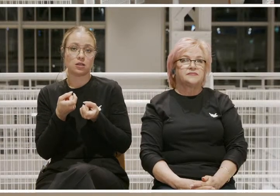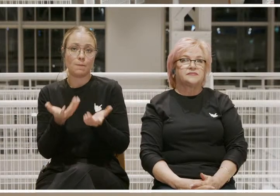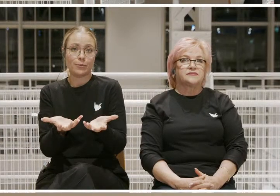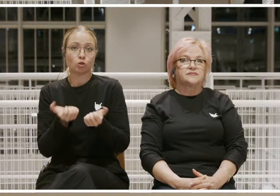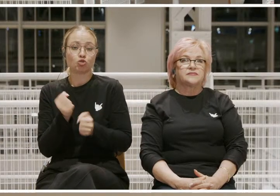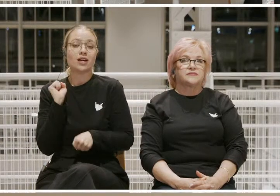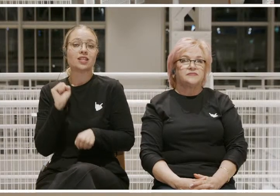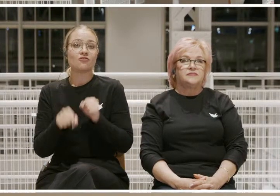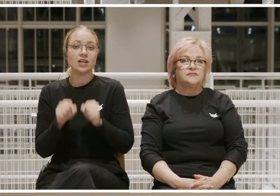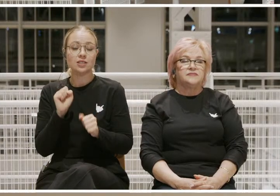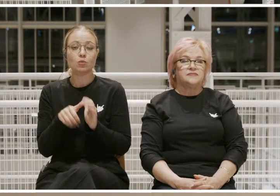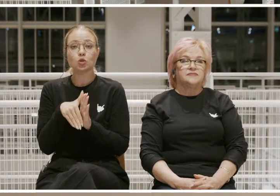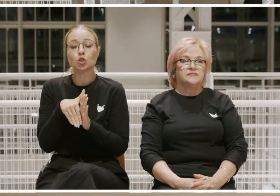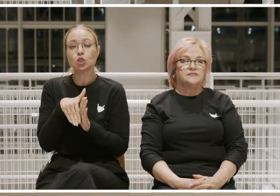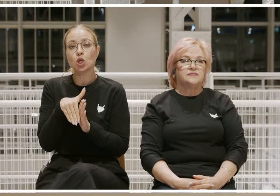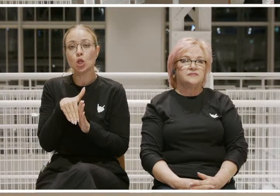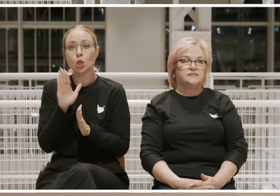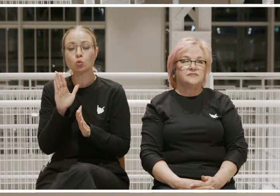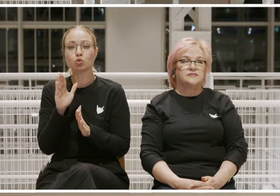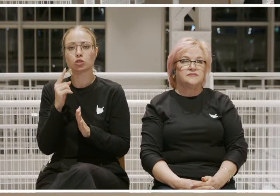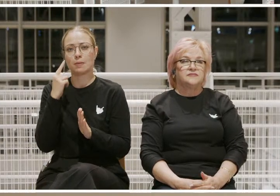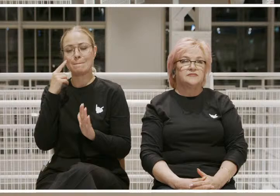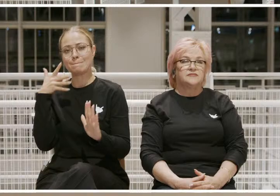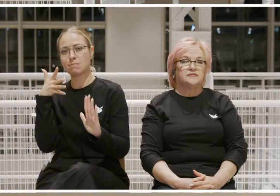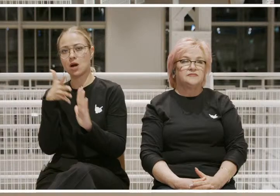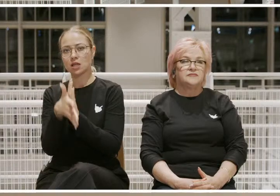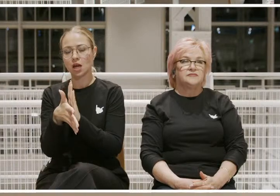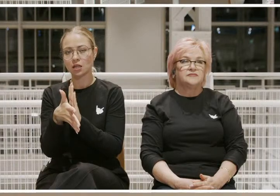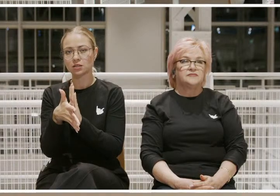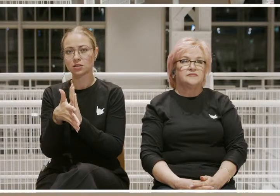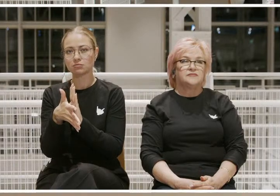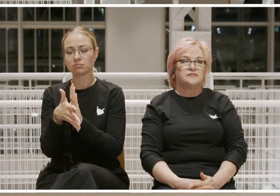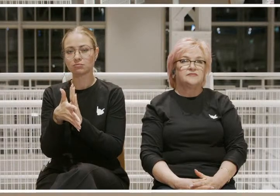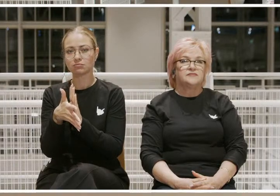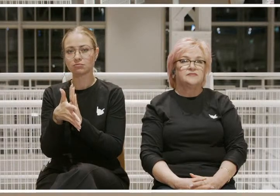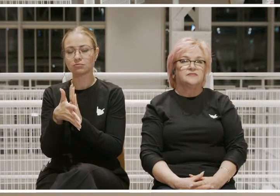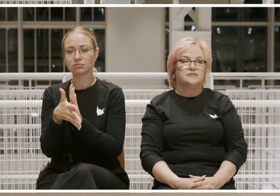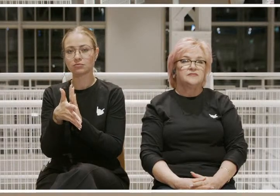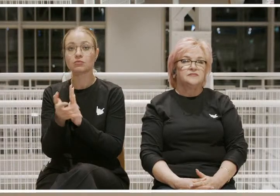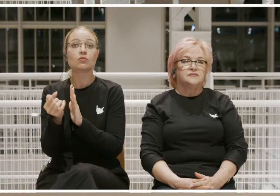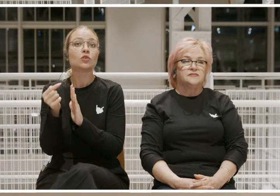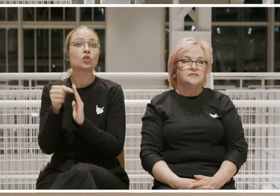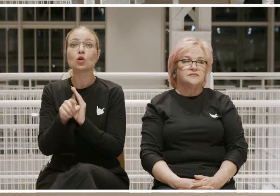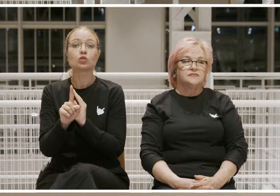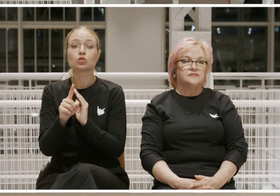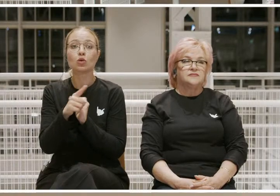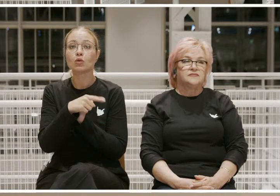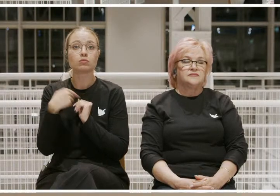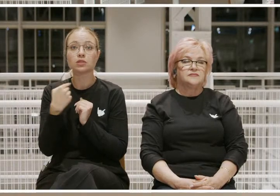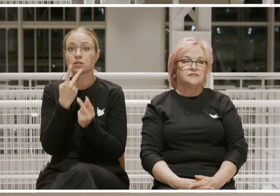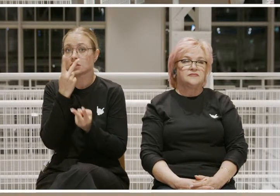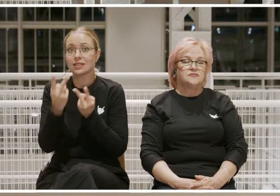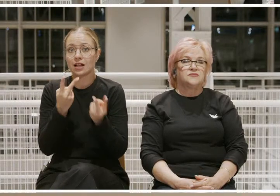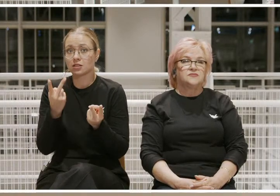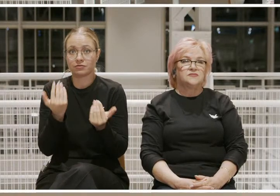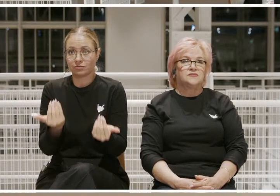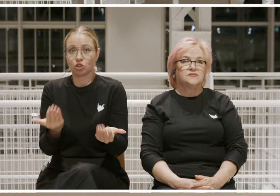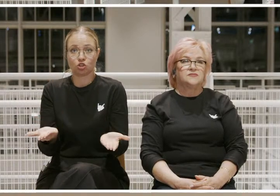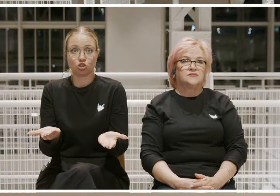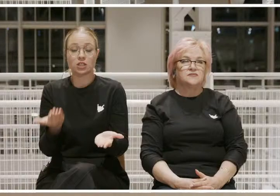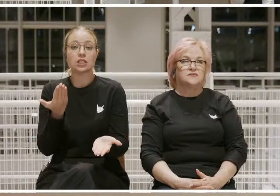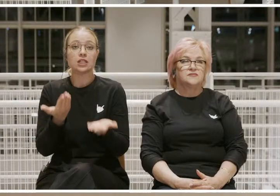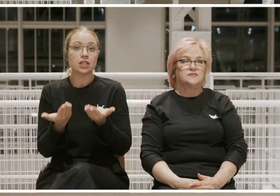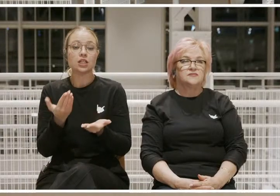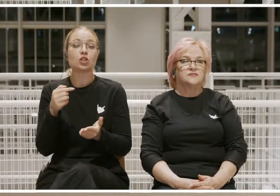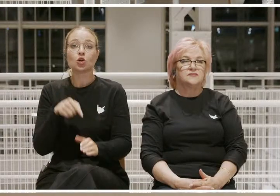better understanding about the things that we are facing at the moment or which were faced before.